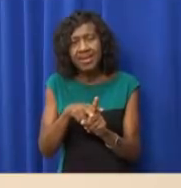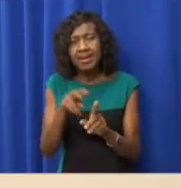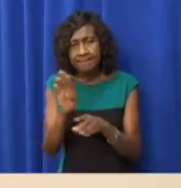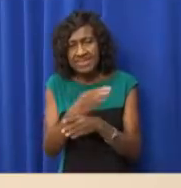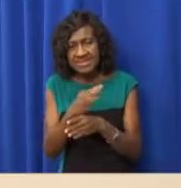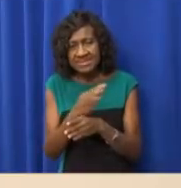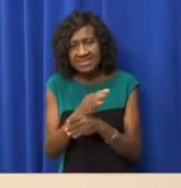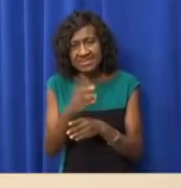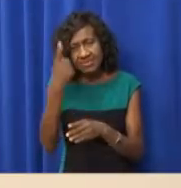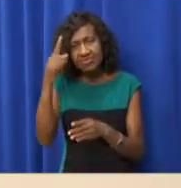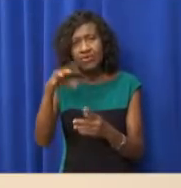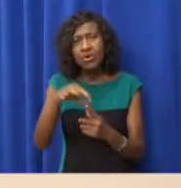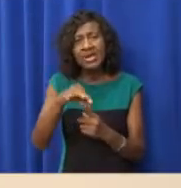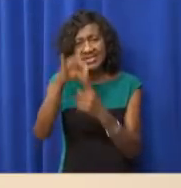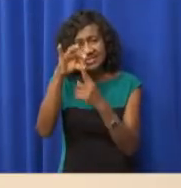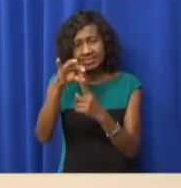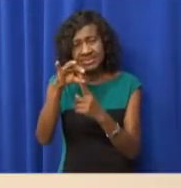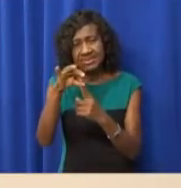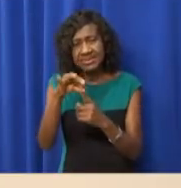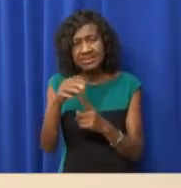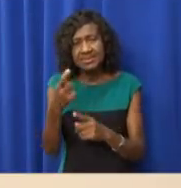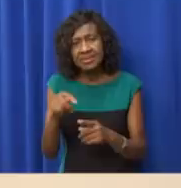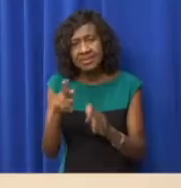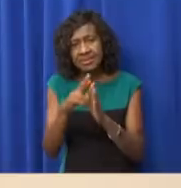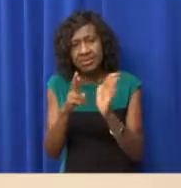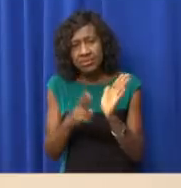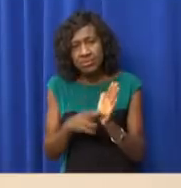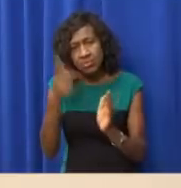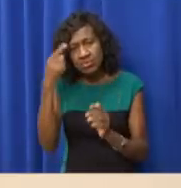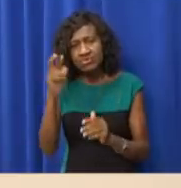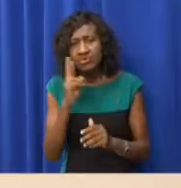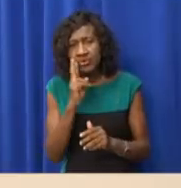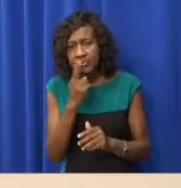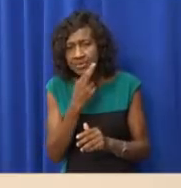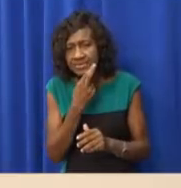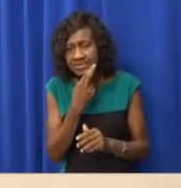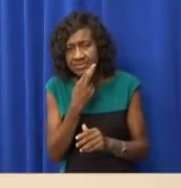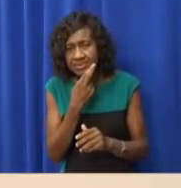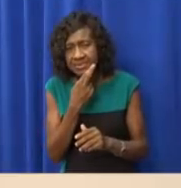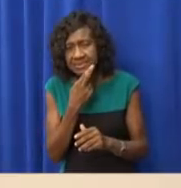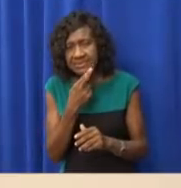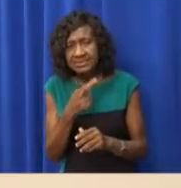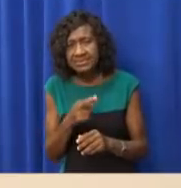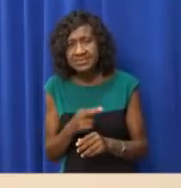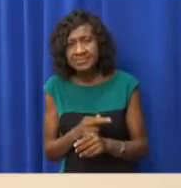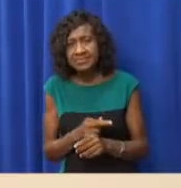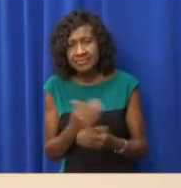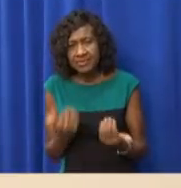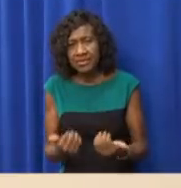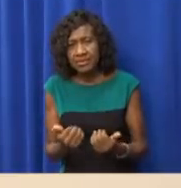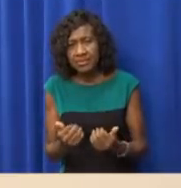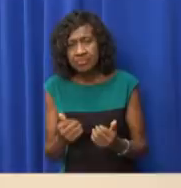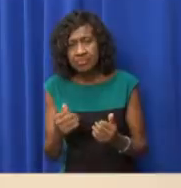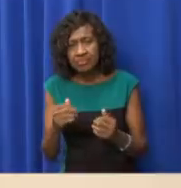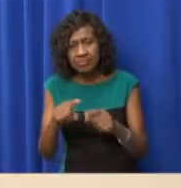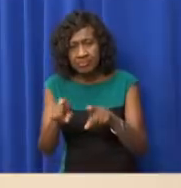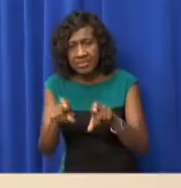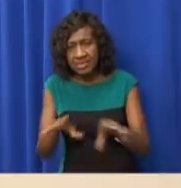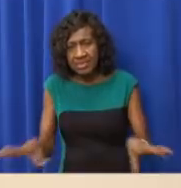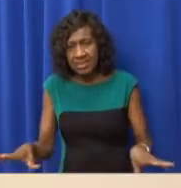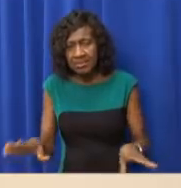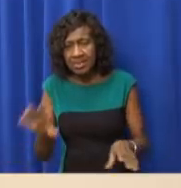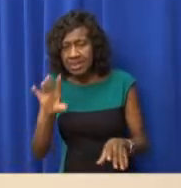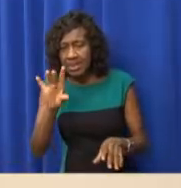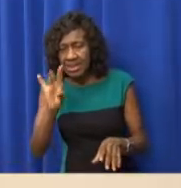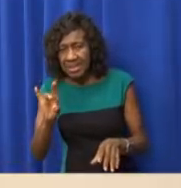restrictions. The rules set out for operations of restaurants and bars outdoors are as follows. Tables should be a minimum of